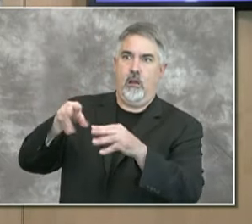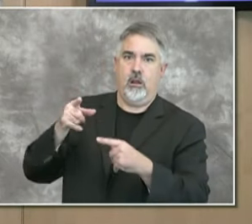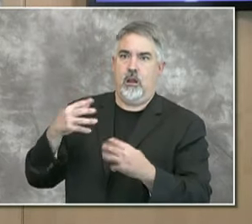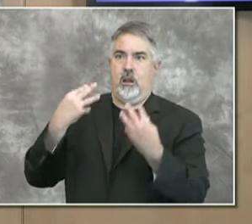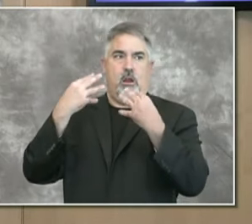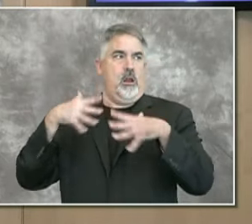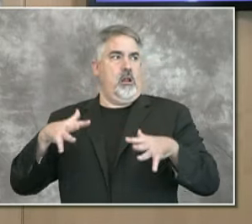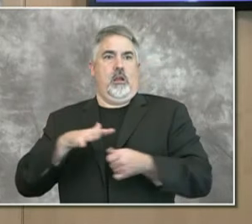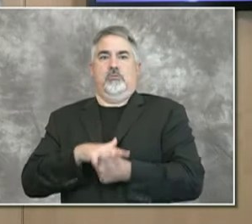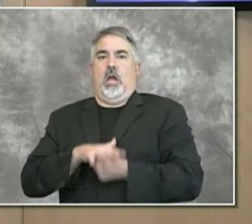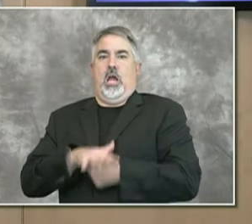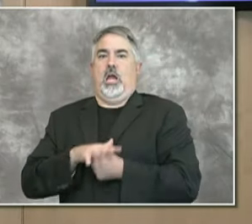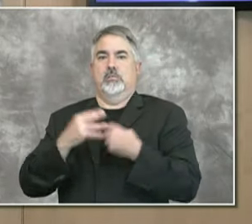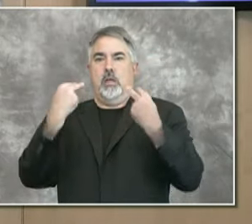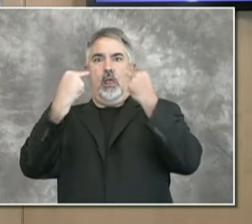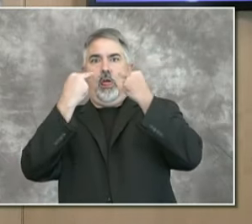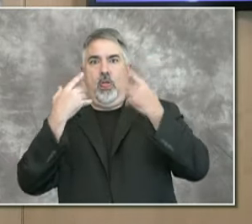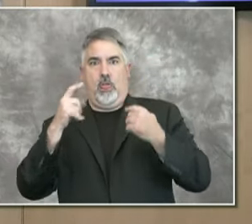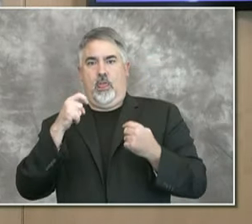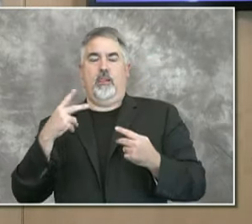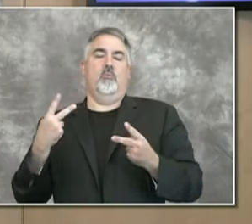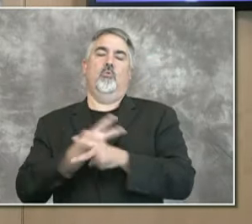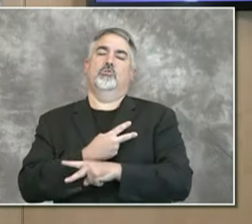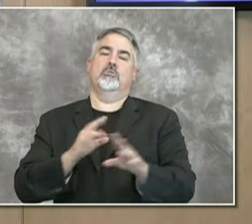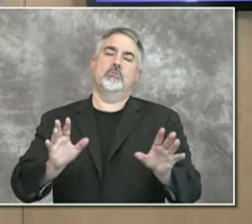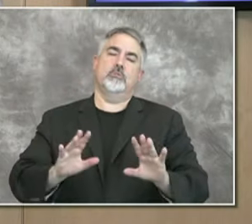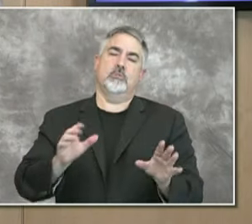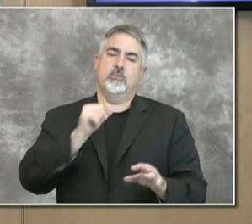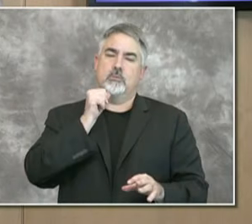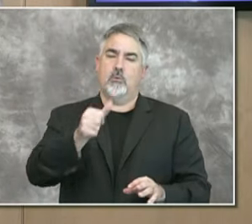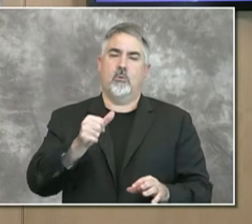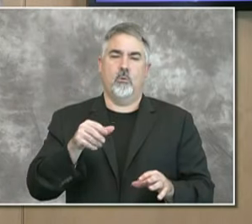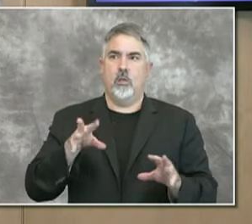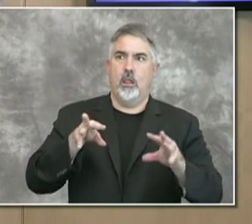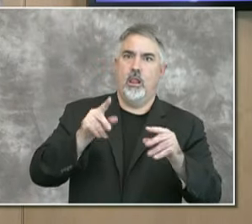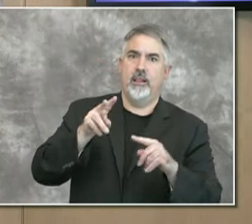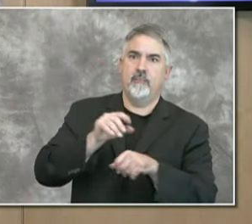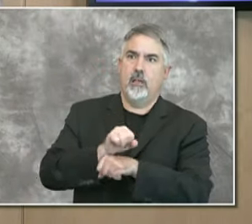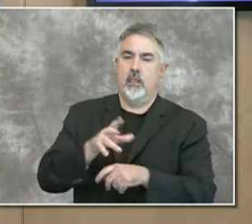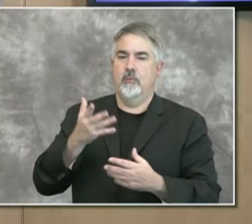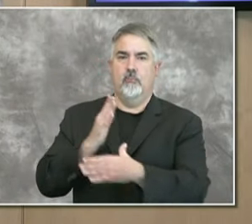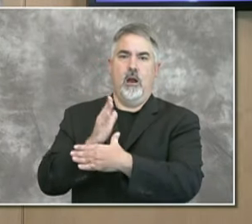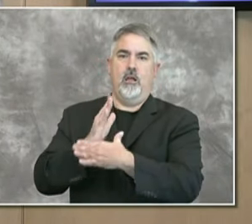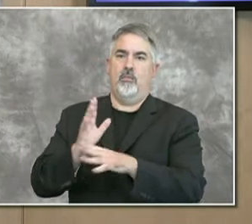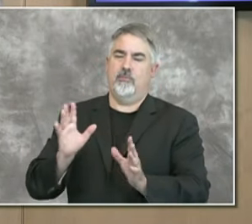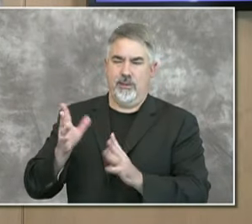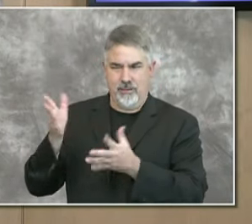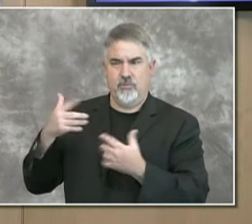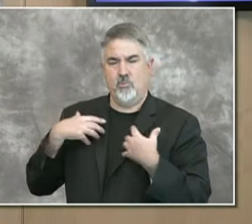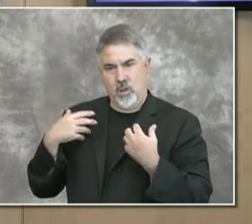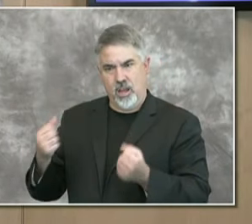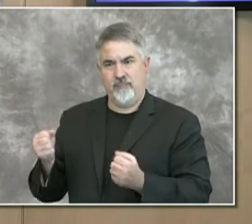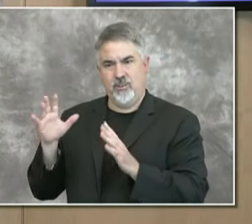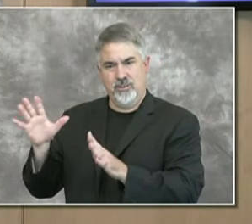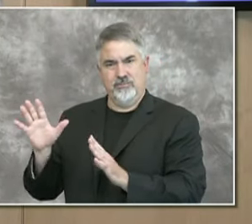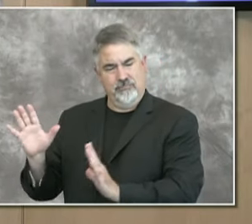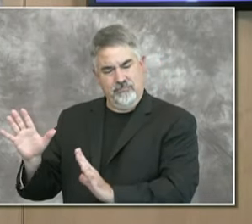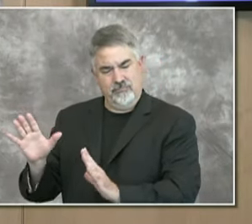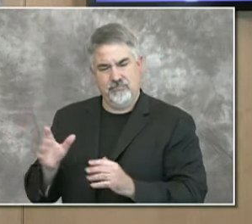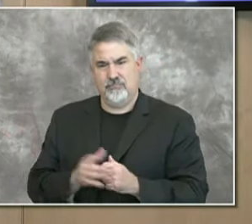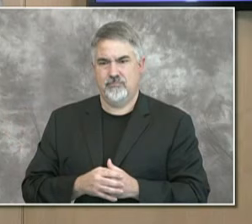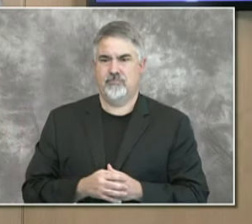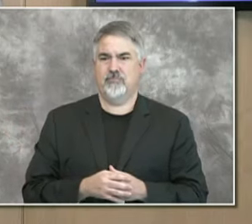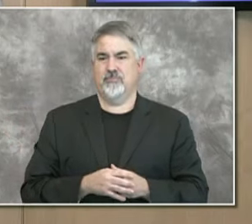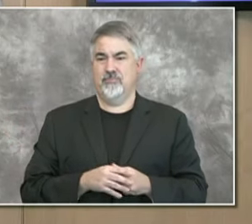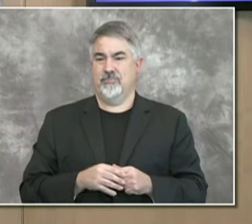is a violation of their privacy, and it is interrupting their ability to focus on the desire to get well and complicating our ability to provide